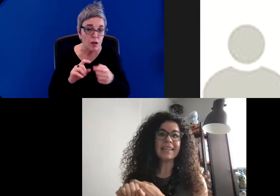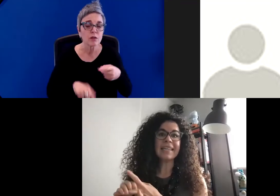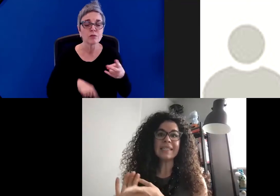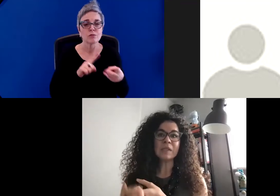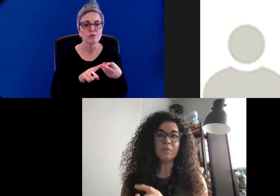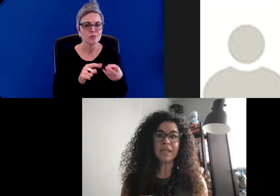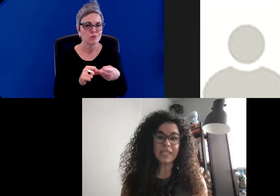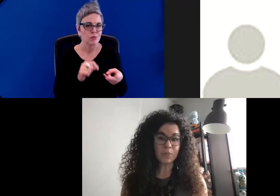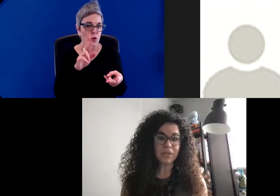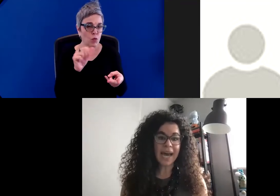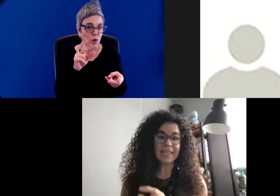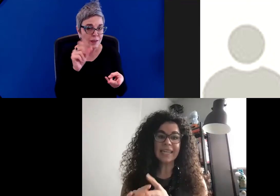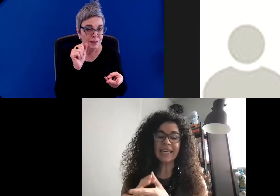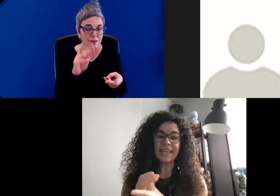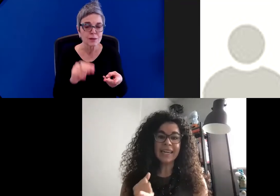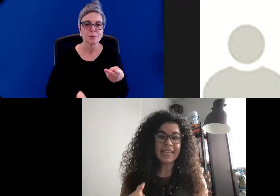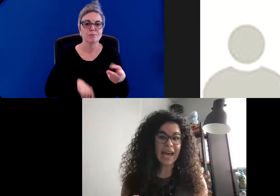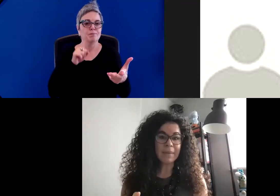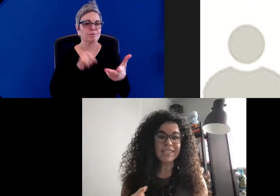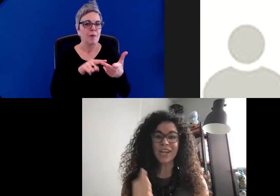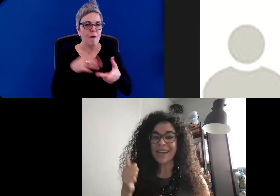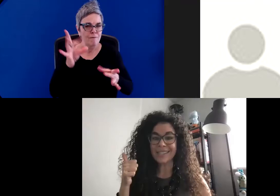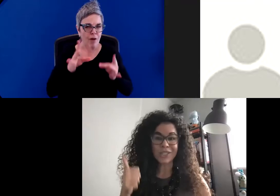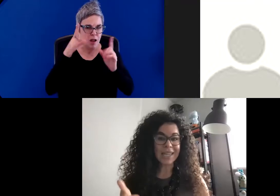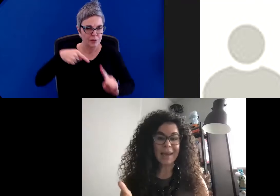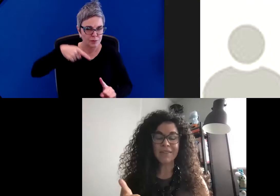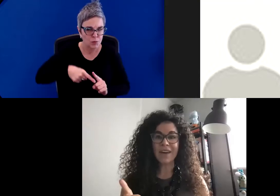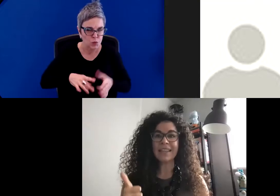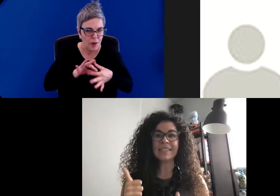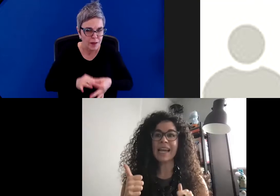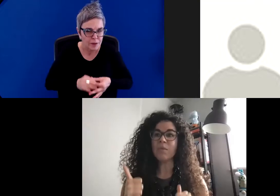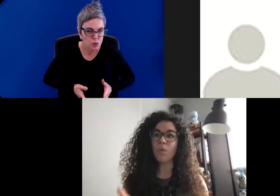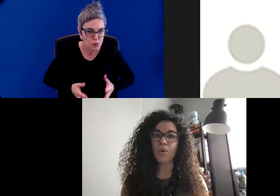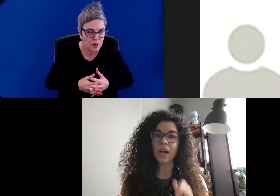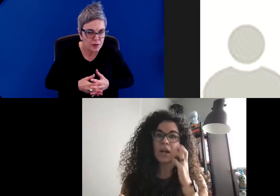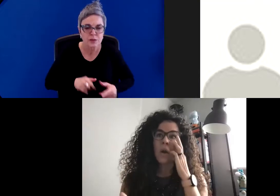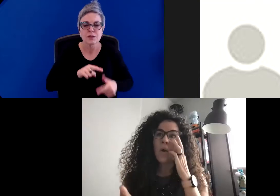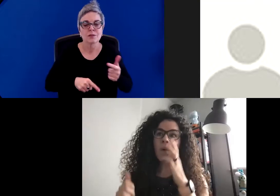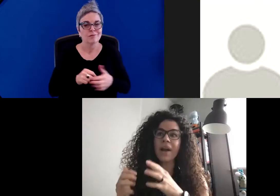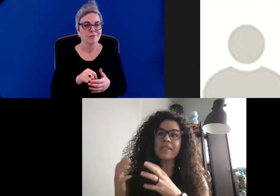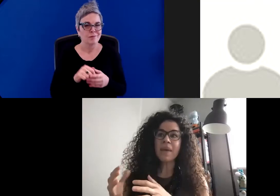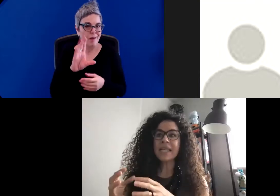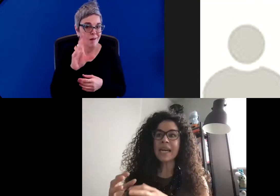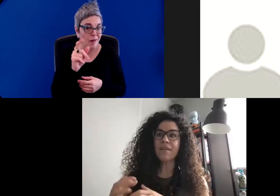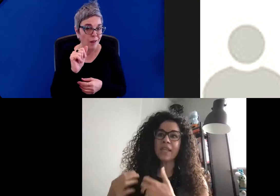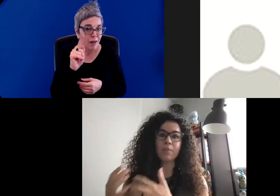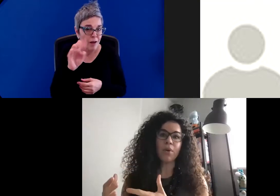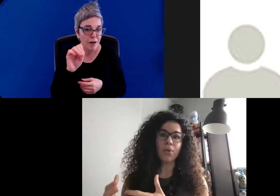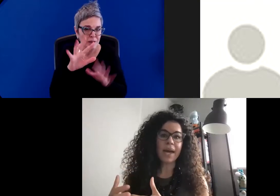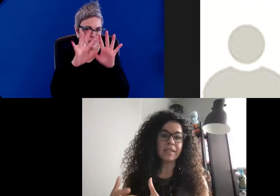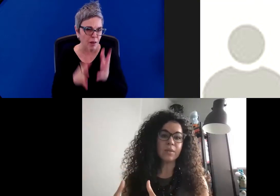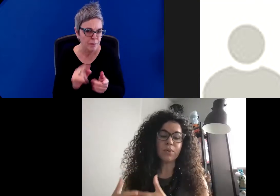obstetric violence, police brutality, climate change, climate violence, and more. Whereas many of